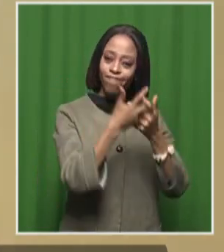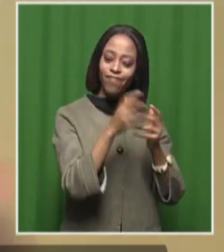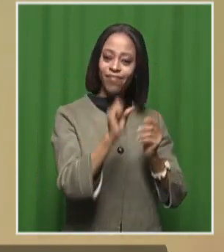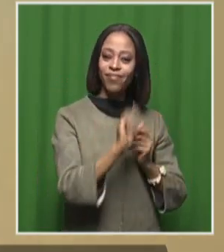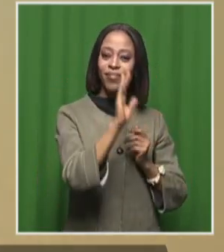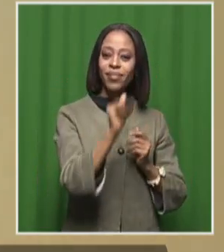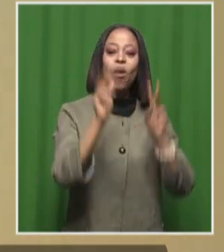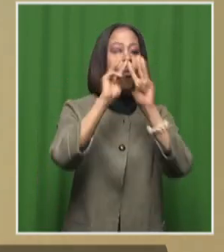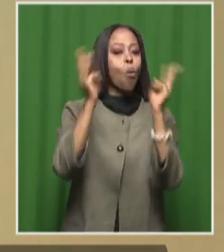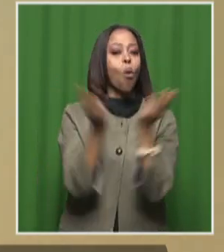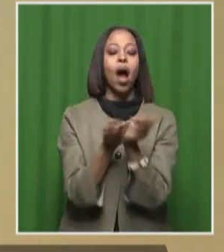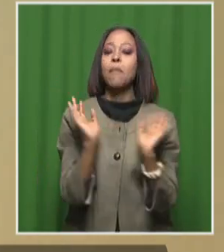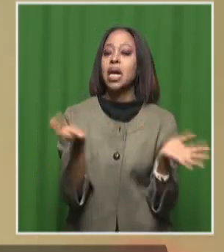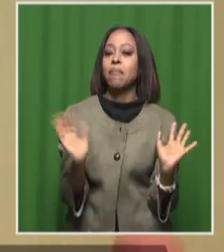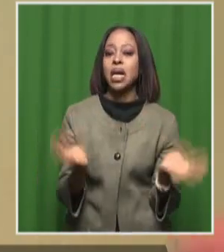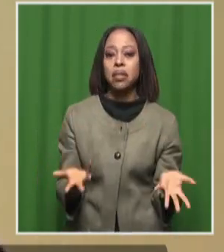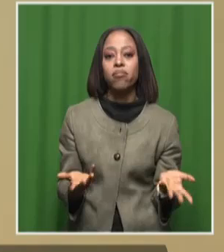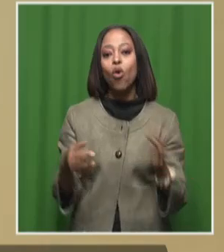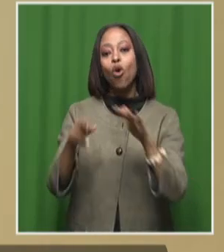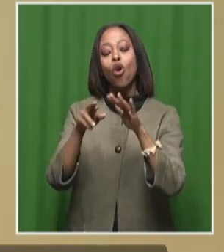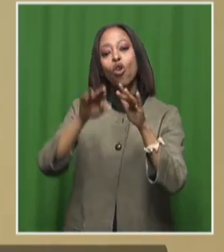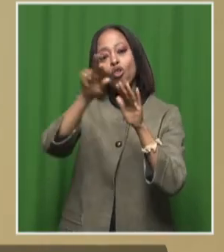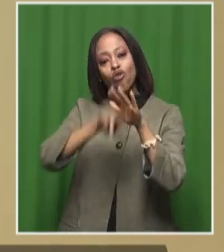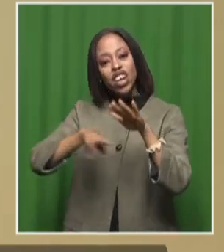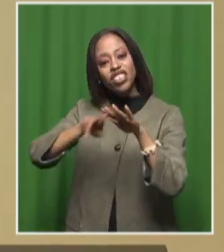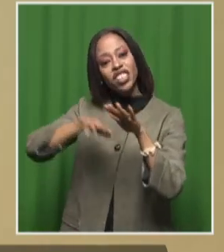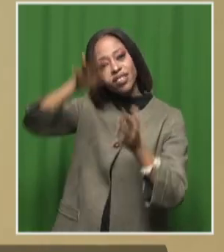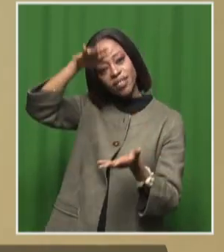They are global, or they are for the region.